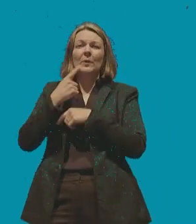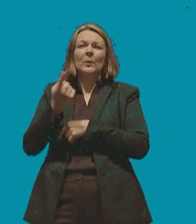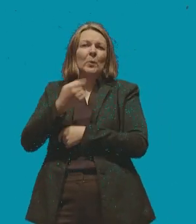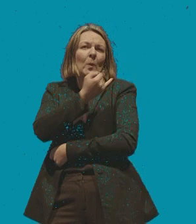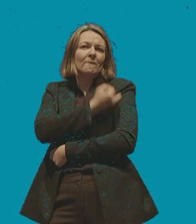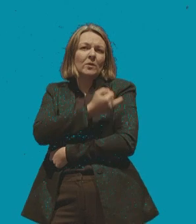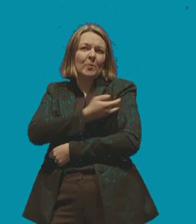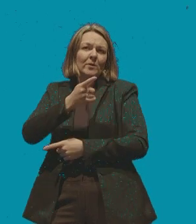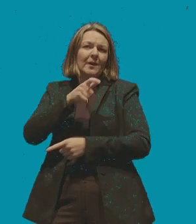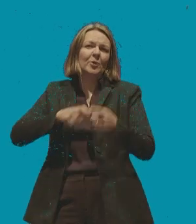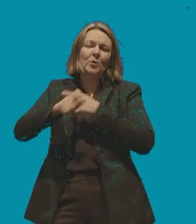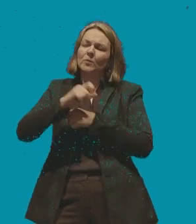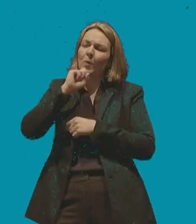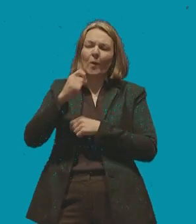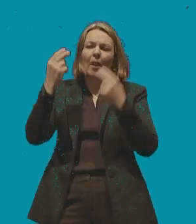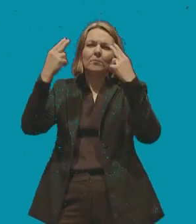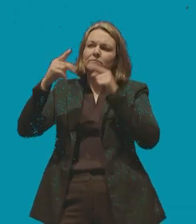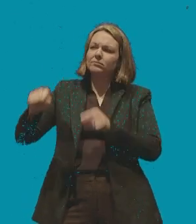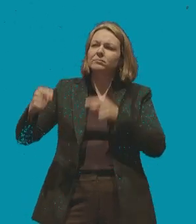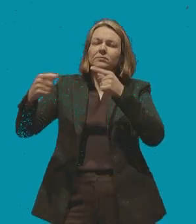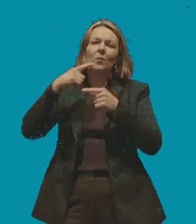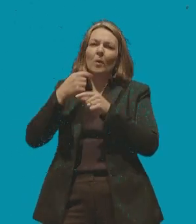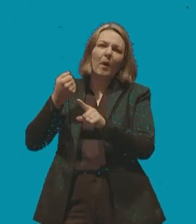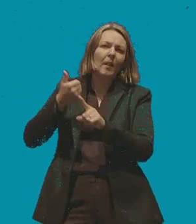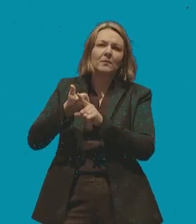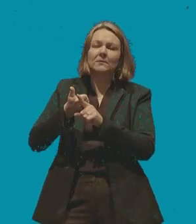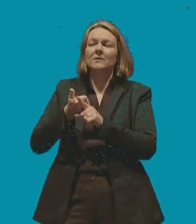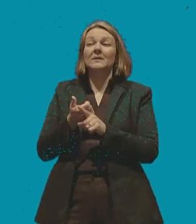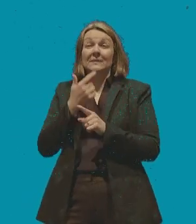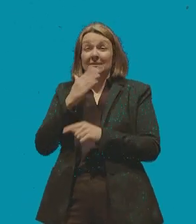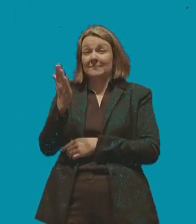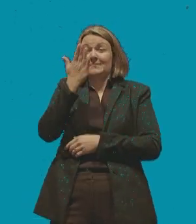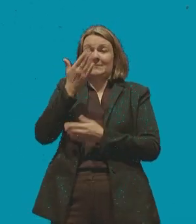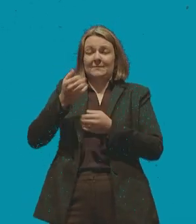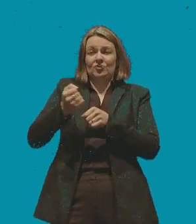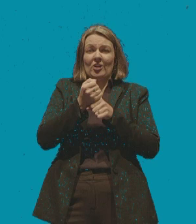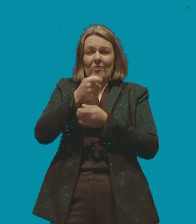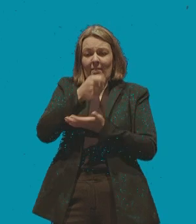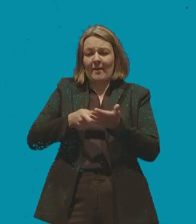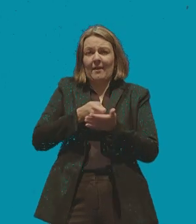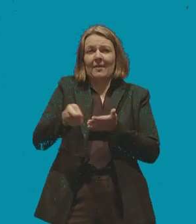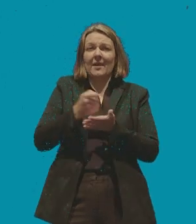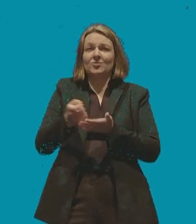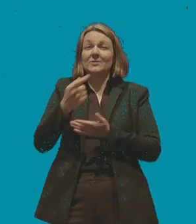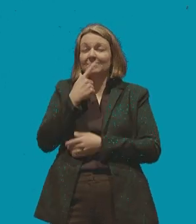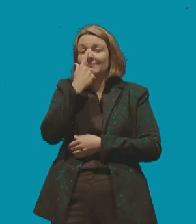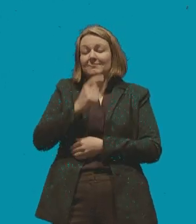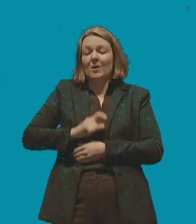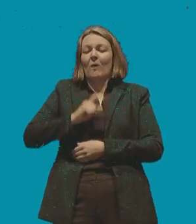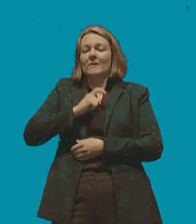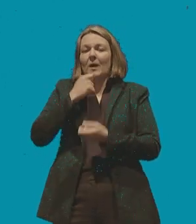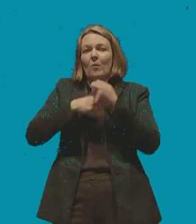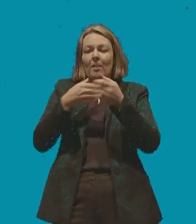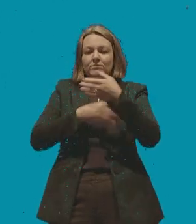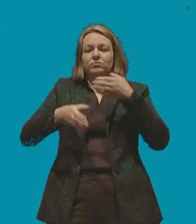our communities. And as we head closer and closer to a general election, we know that we will almost certainly have a Labour government before the end of the